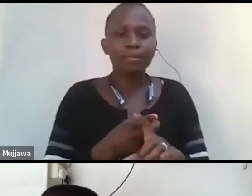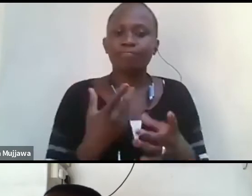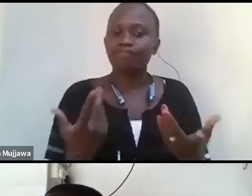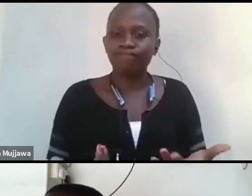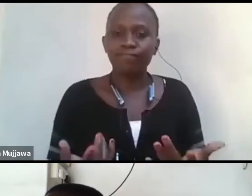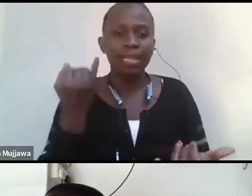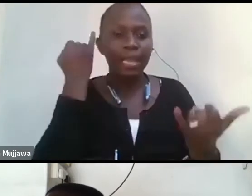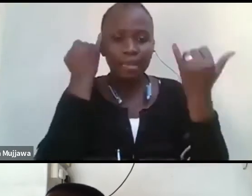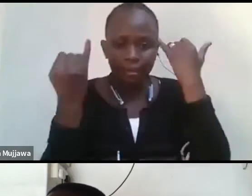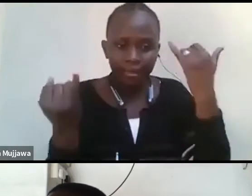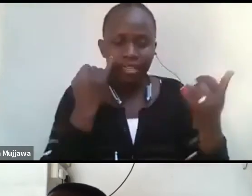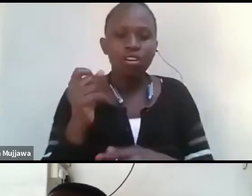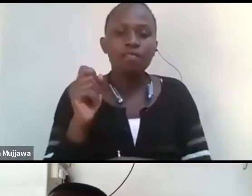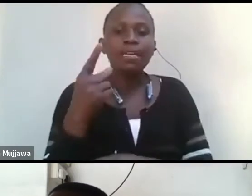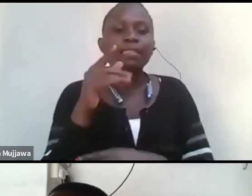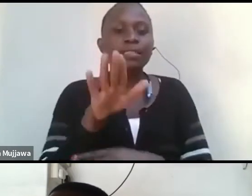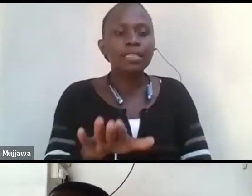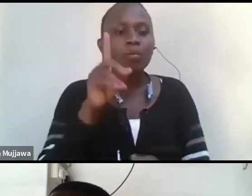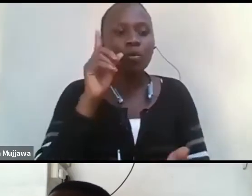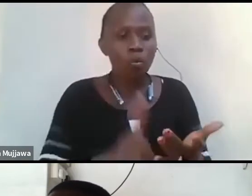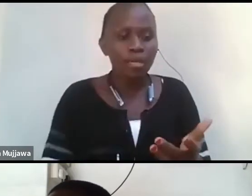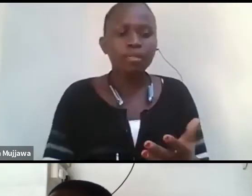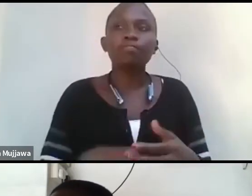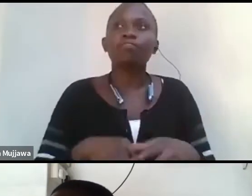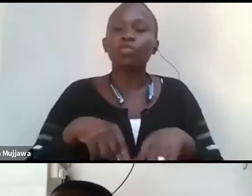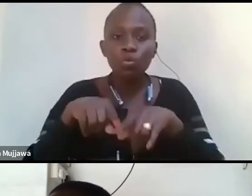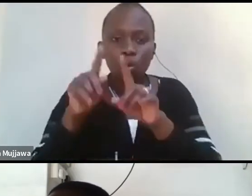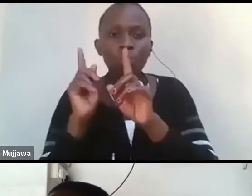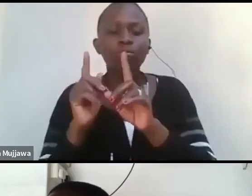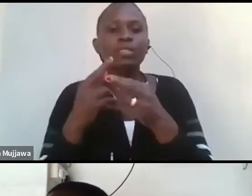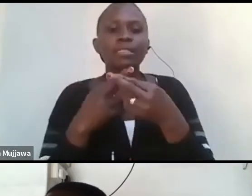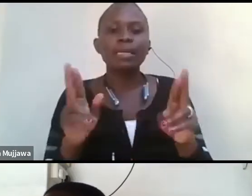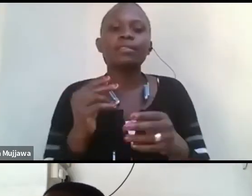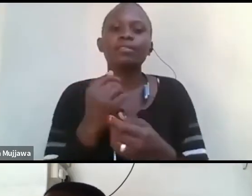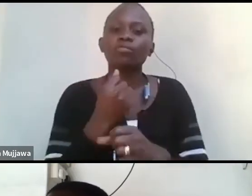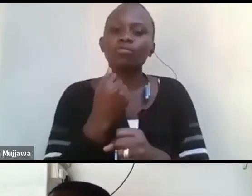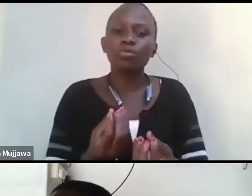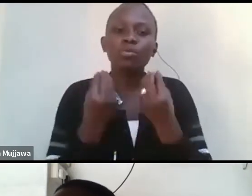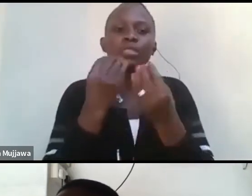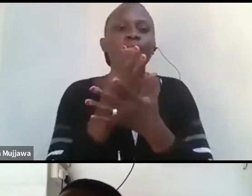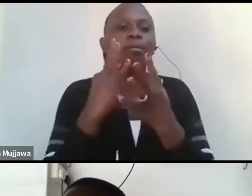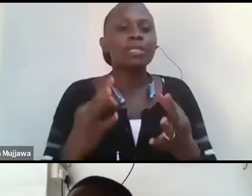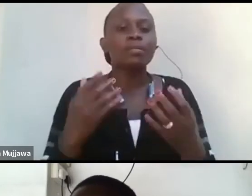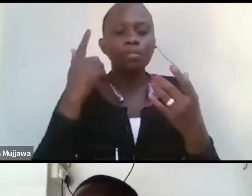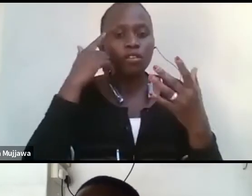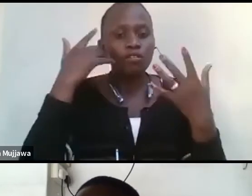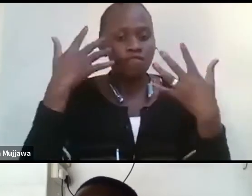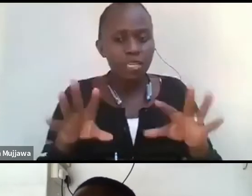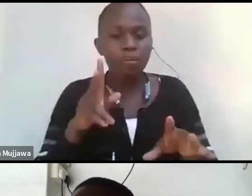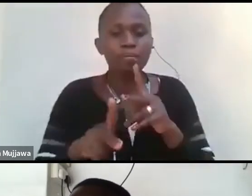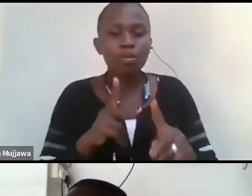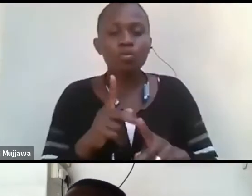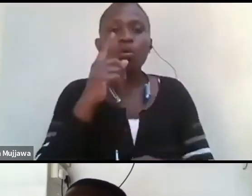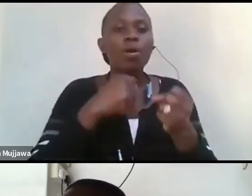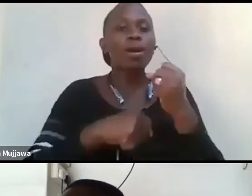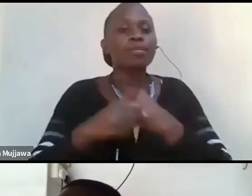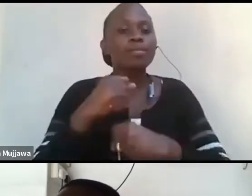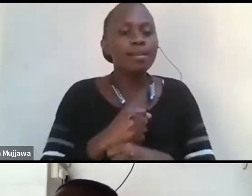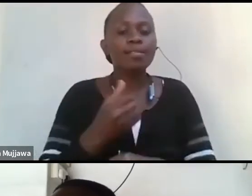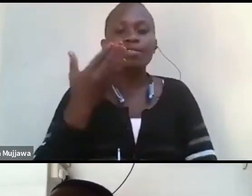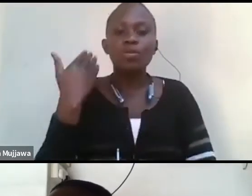So the first step is get out there, start doing something. I know people who a year ago were in employment, but